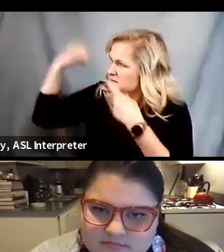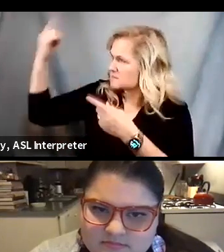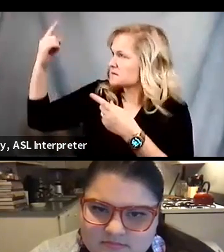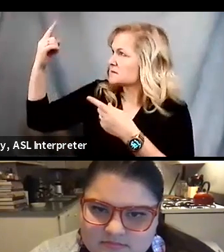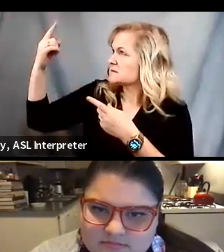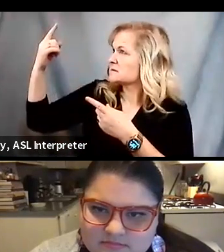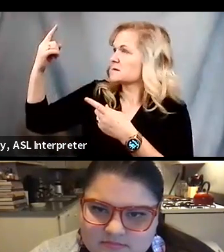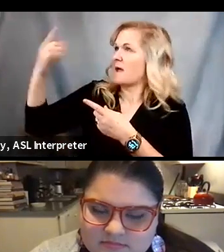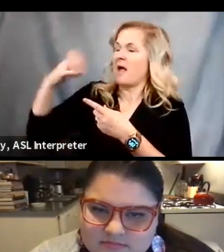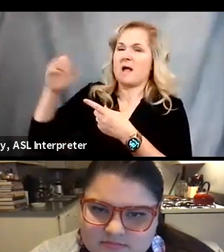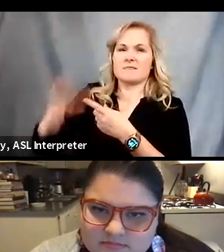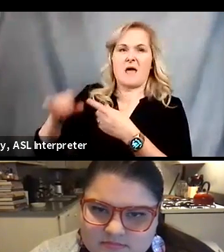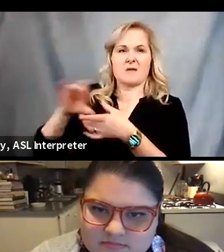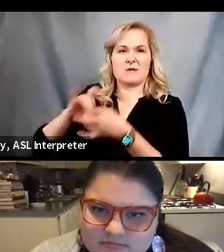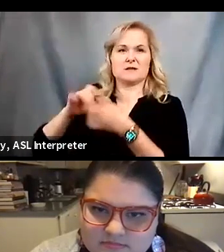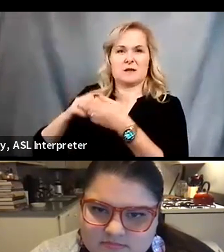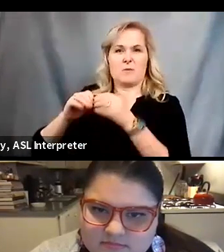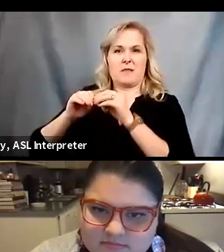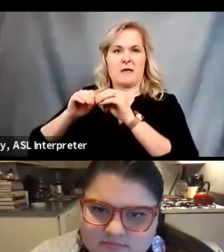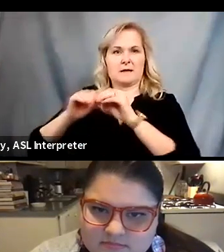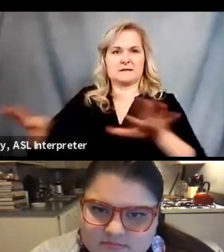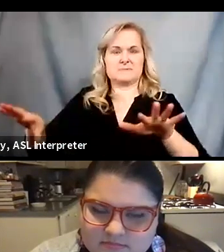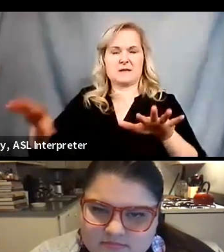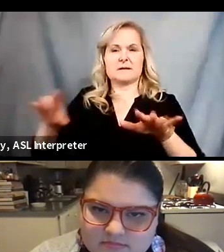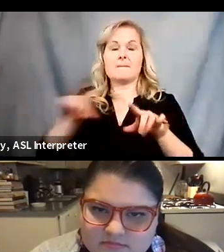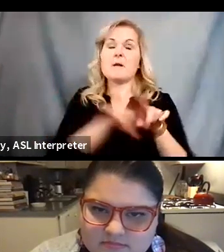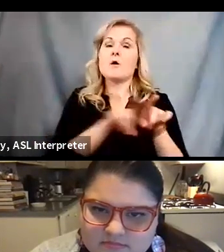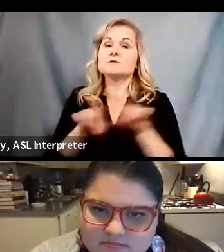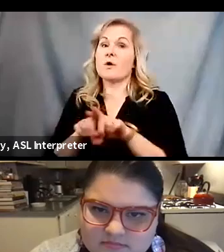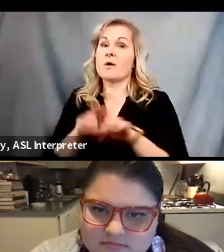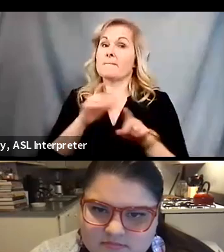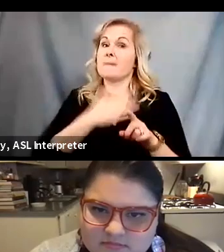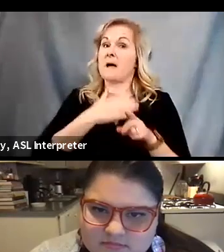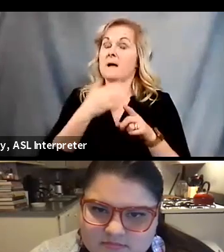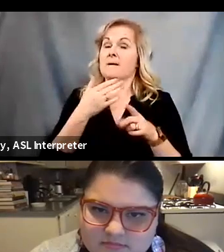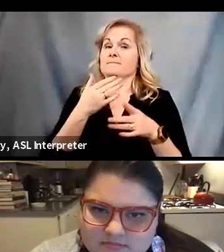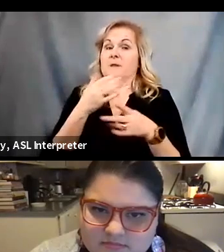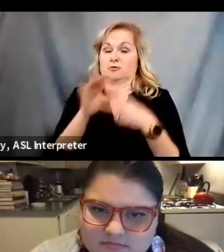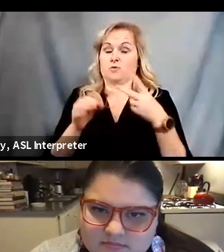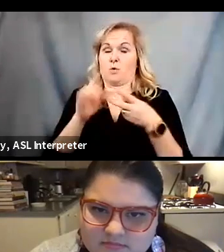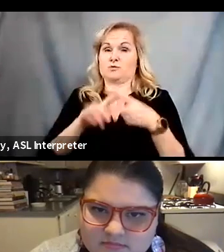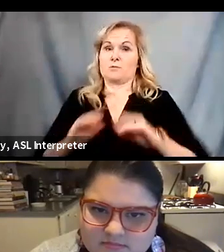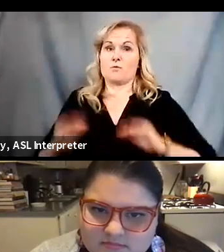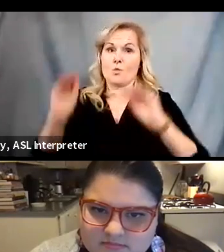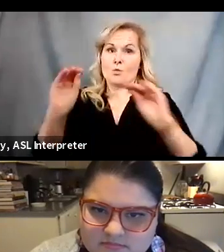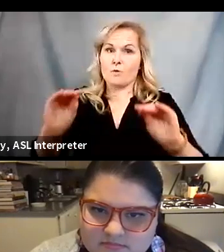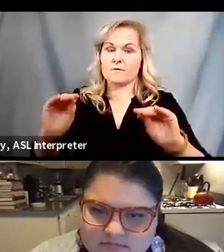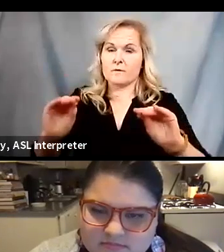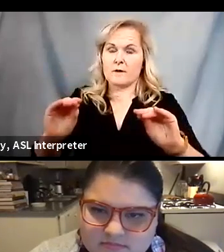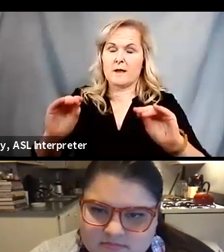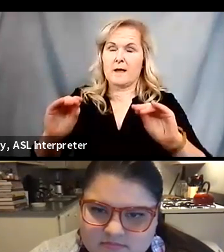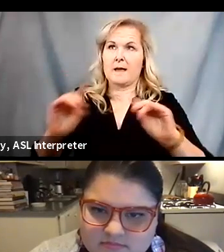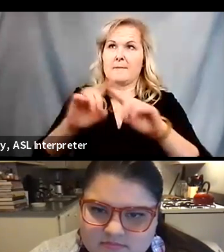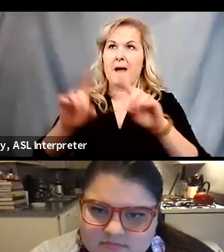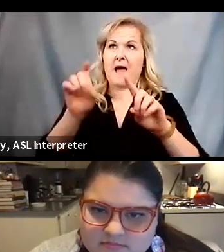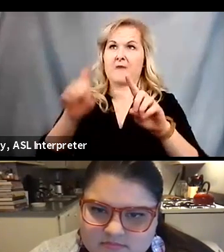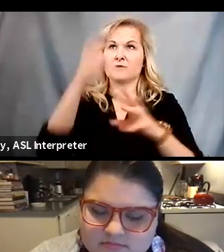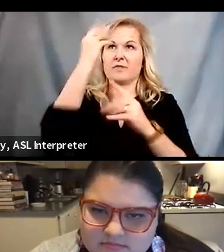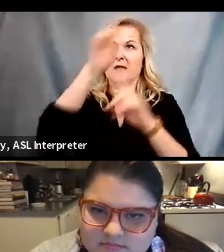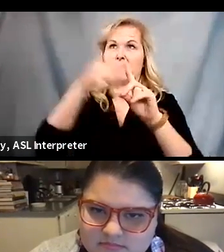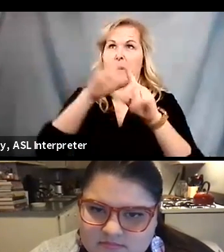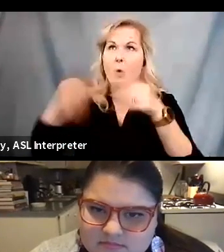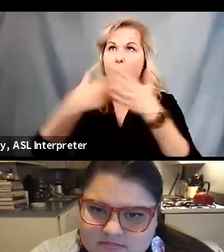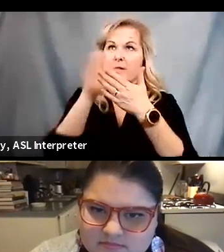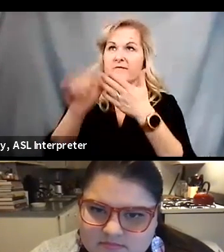relationships of displacement, but then choiceful movement, for me to then have to think about all of that, my own